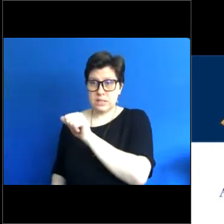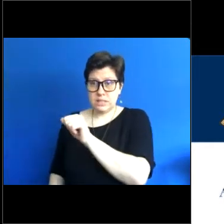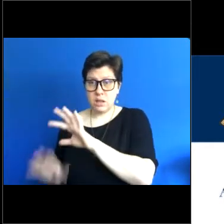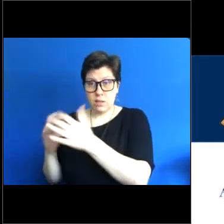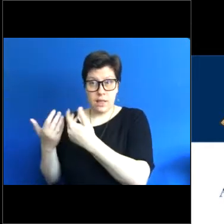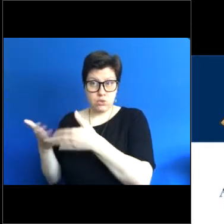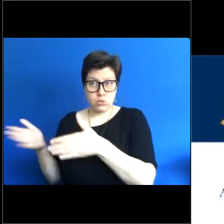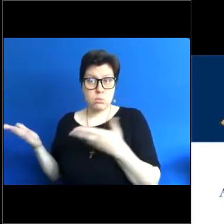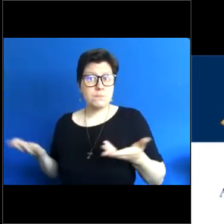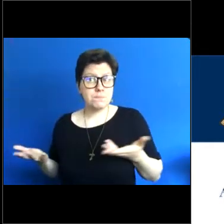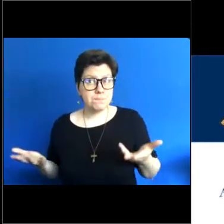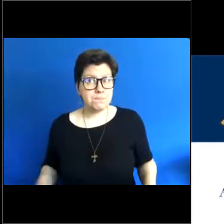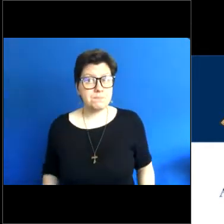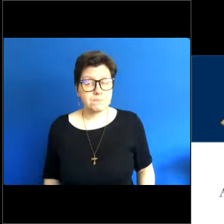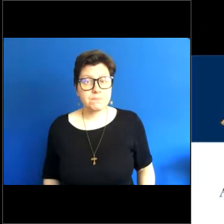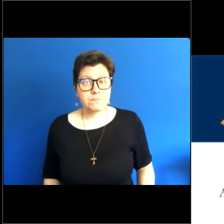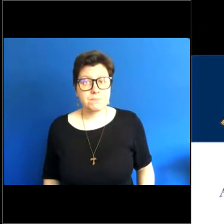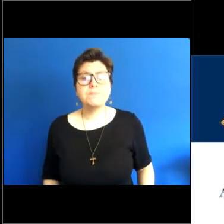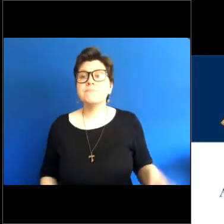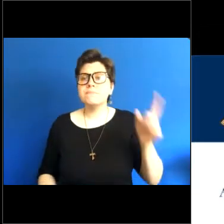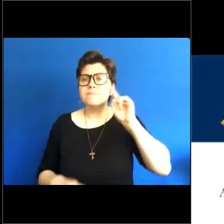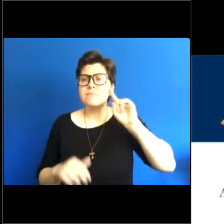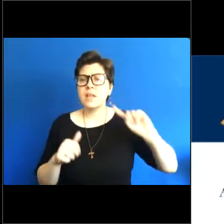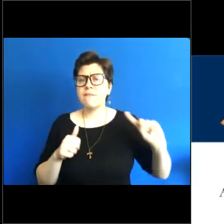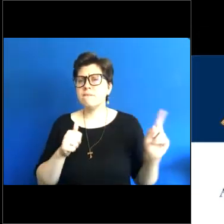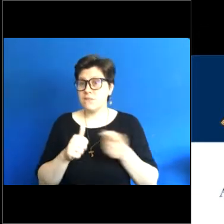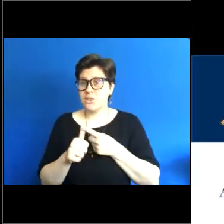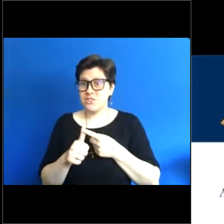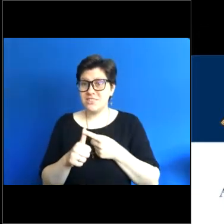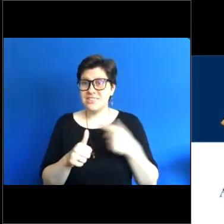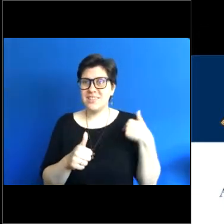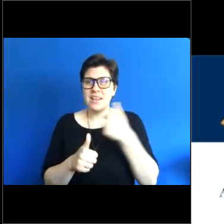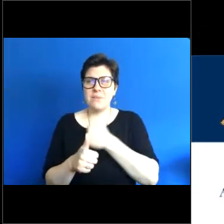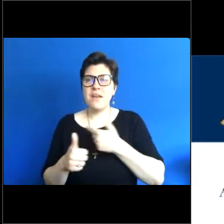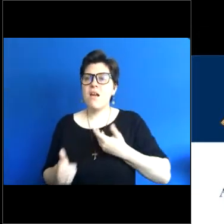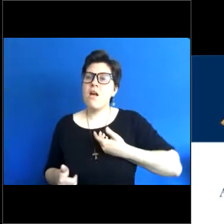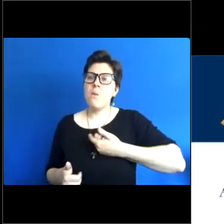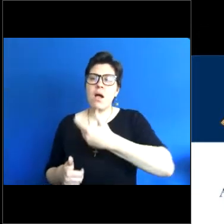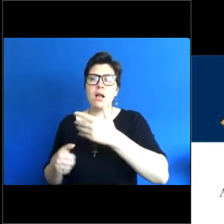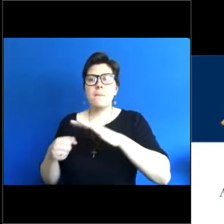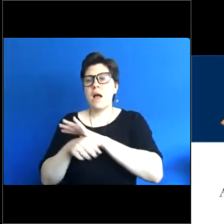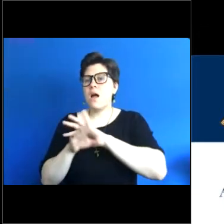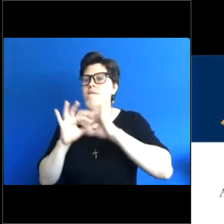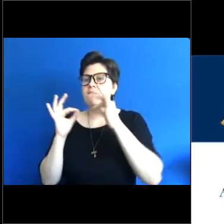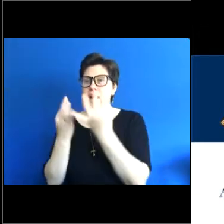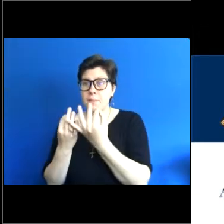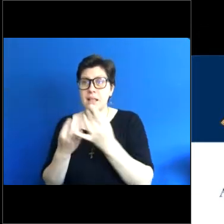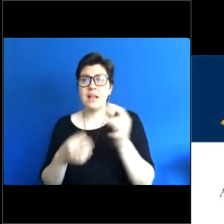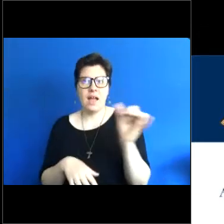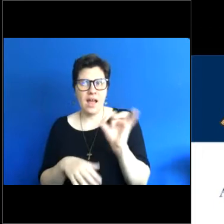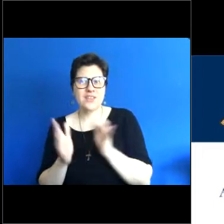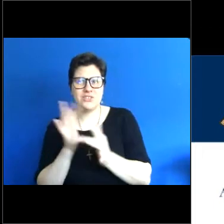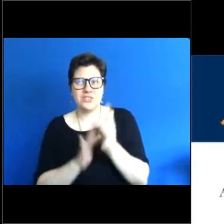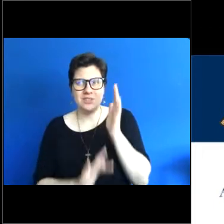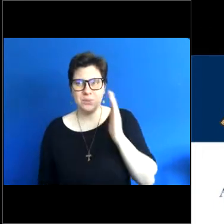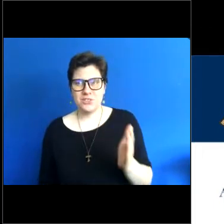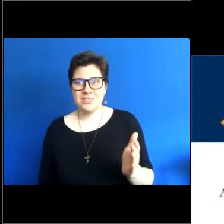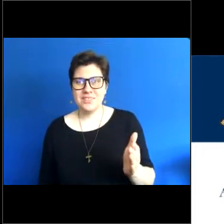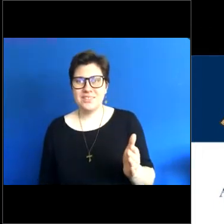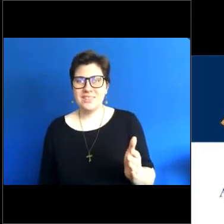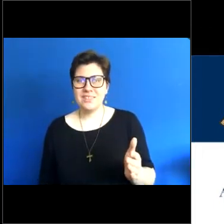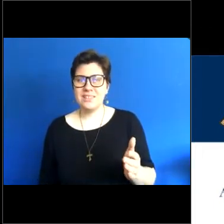classrooms? I think first of all is let us welcome our families as Jesus would. This image